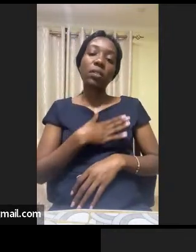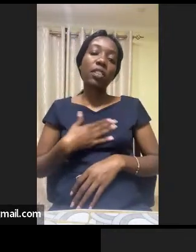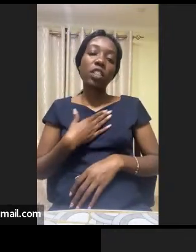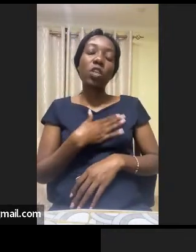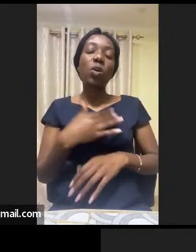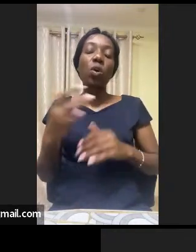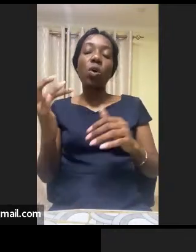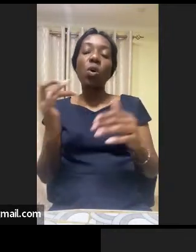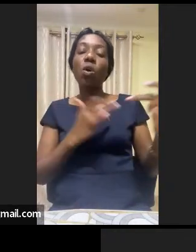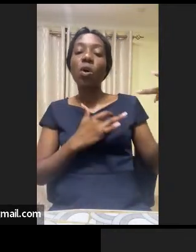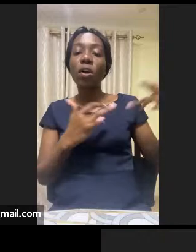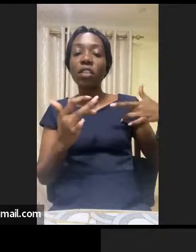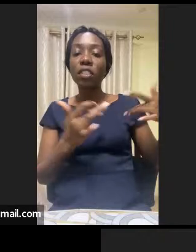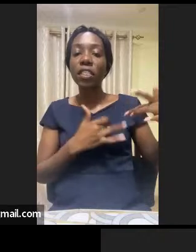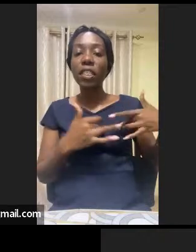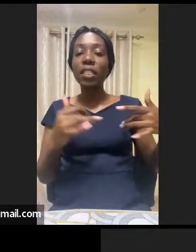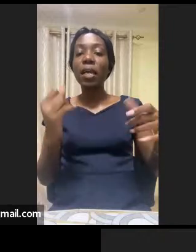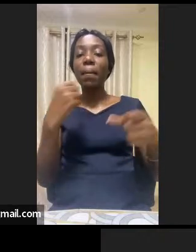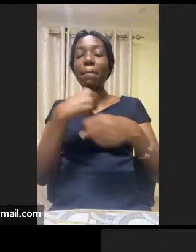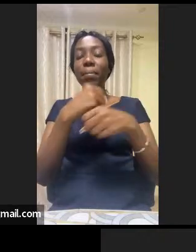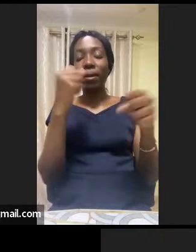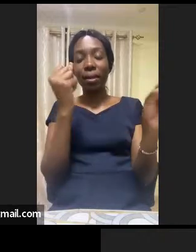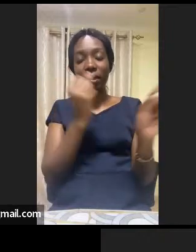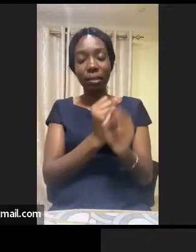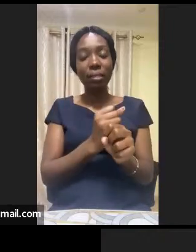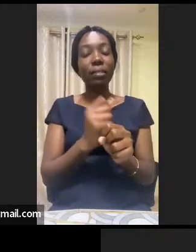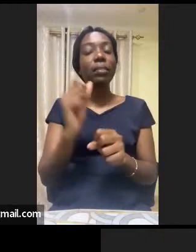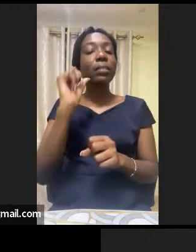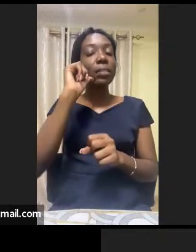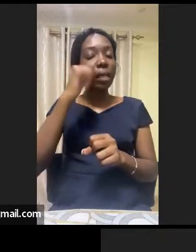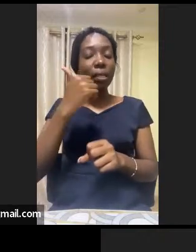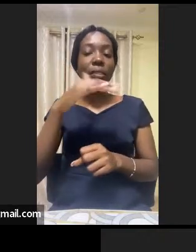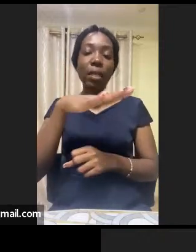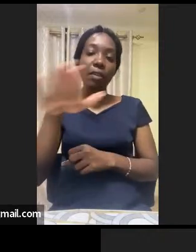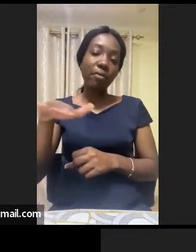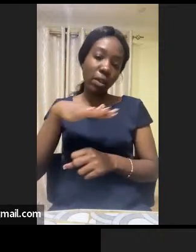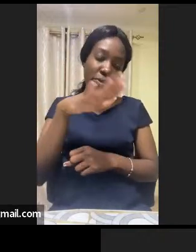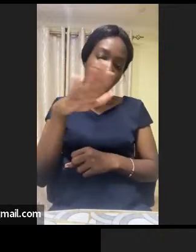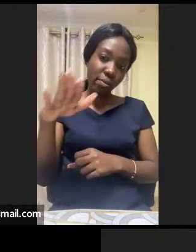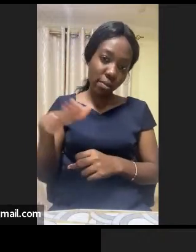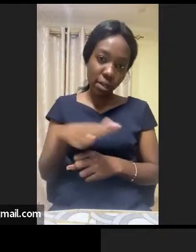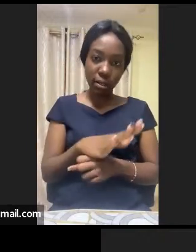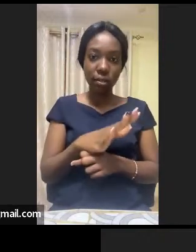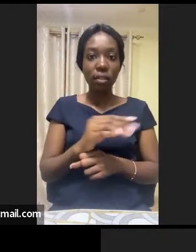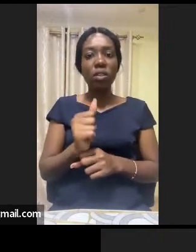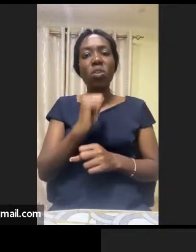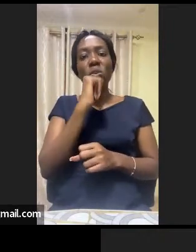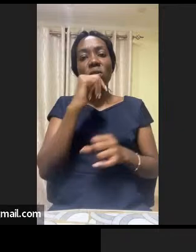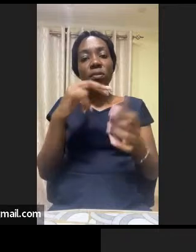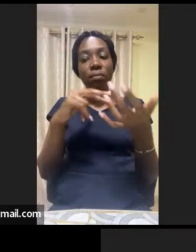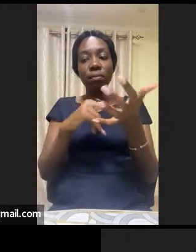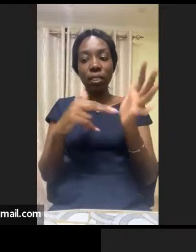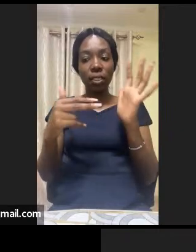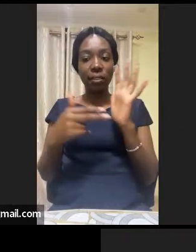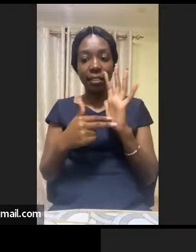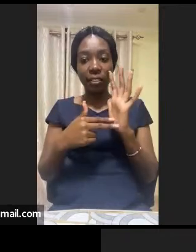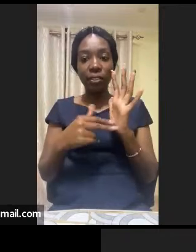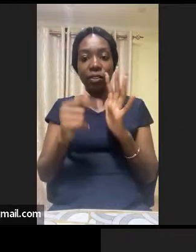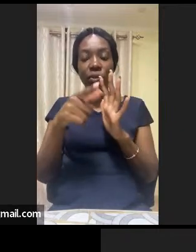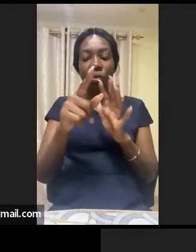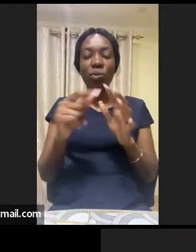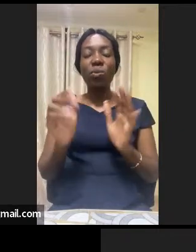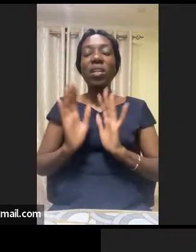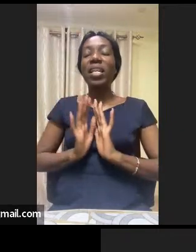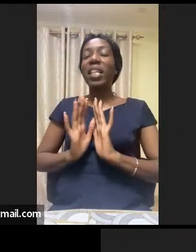creating conducive and thriving environment. It doesn't mean that you are going to live one